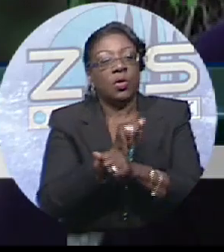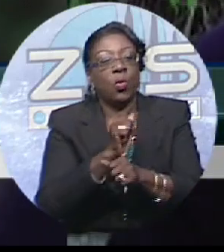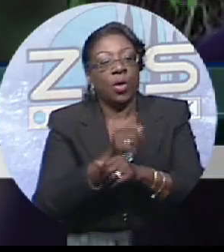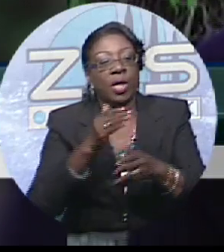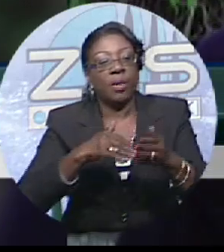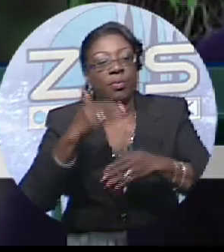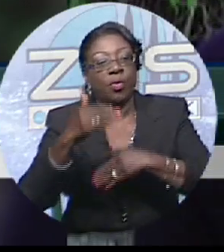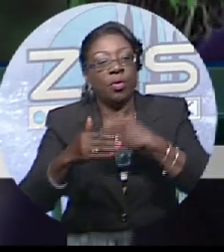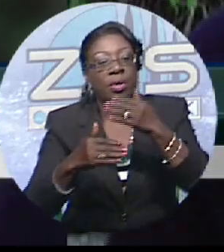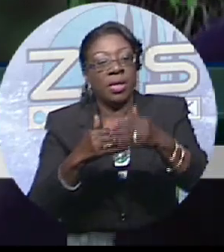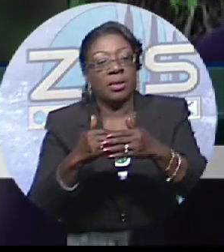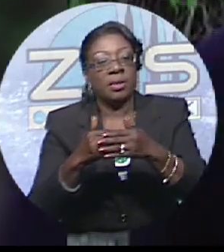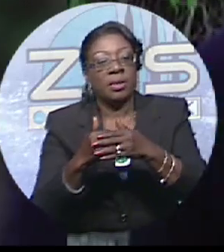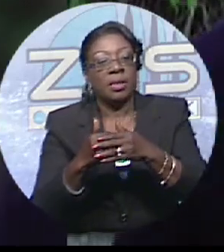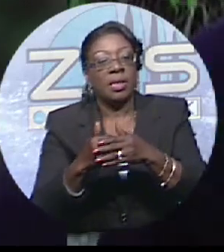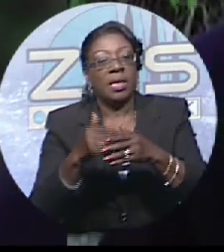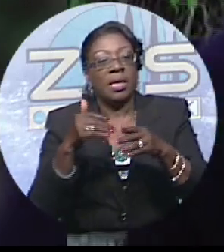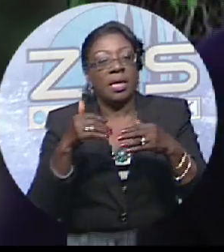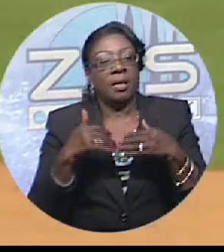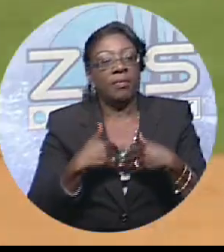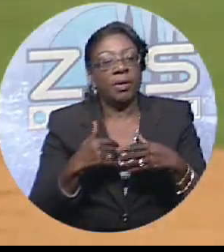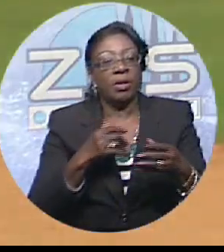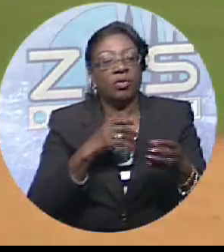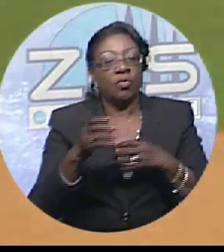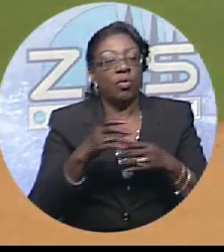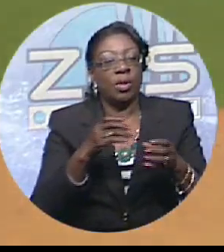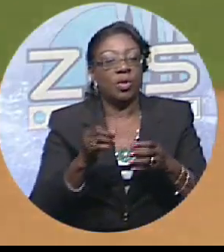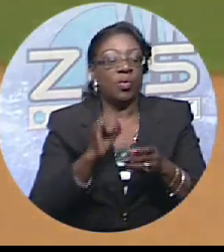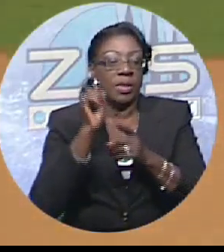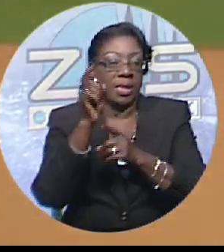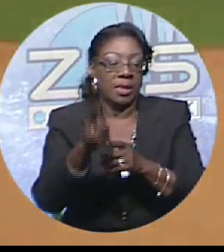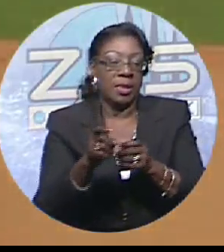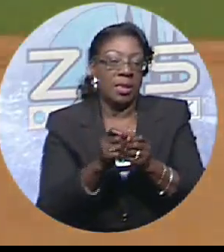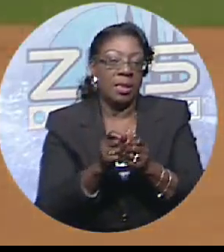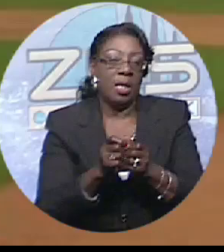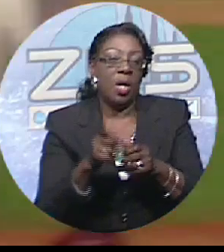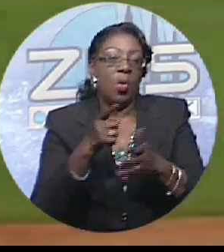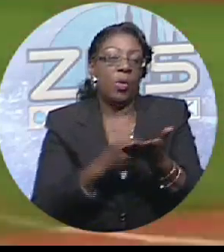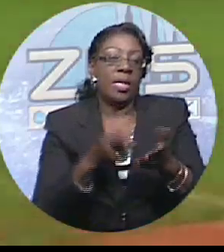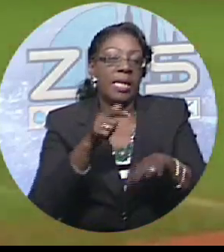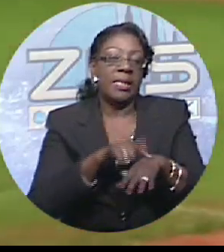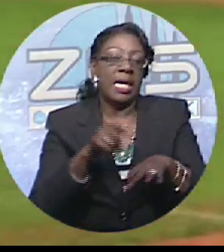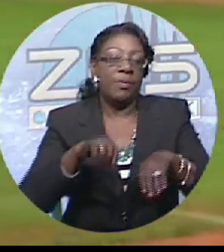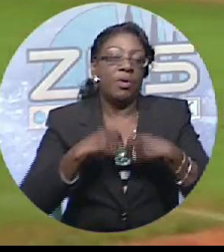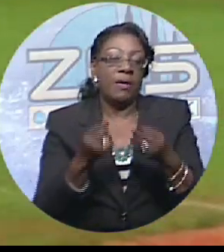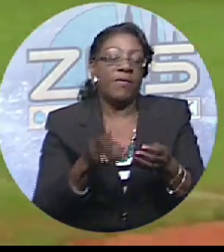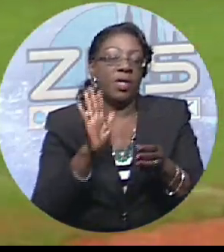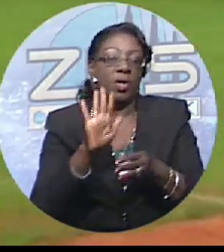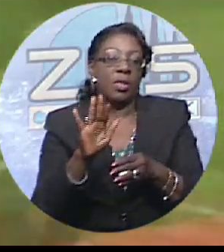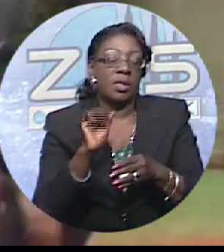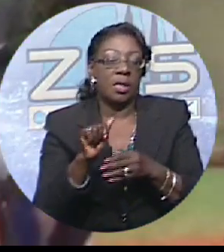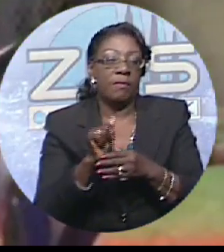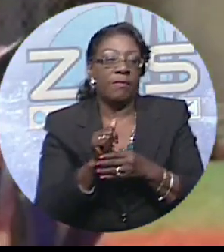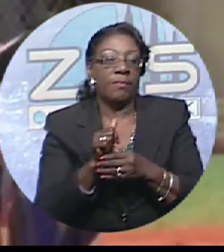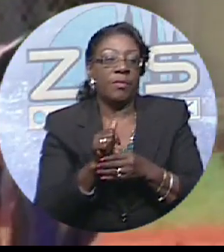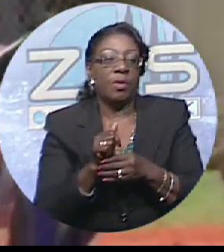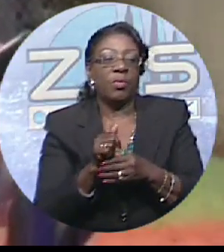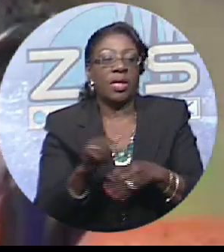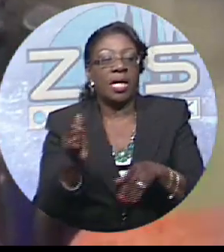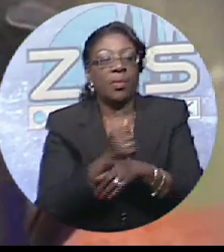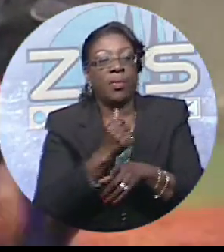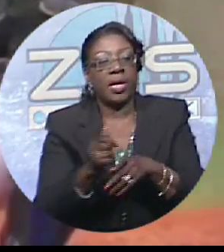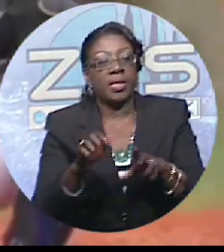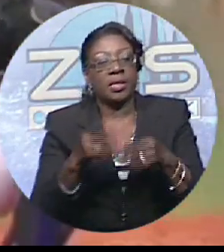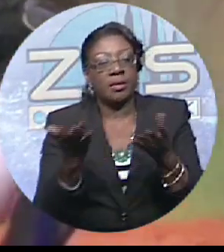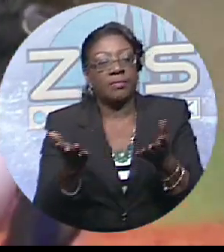the sky's the limit. It's up to me. I control my own destiny. What kind of timetable you giving yourself? That we could see Saturday baseball, the game